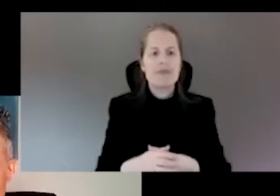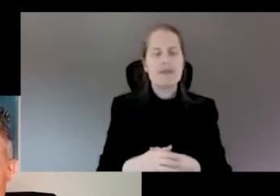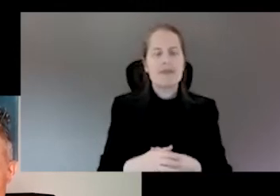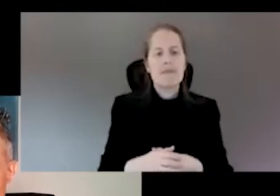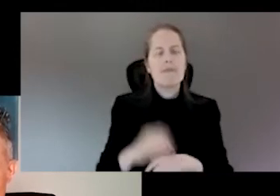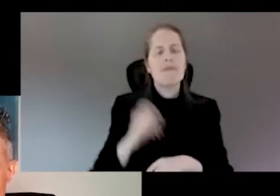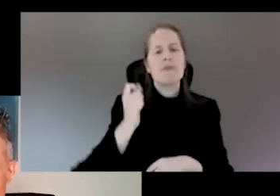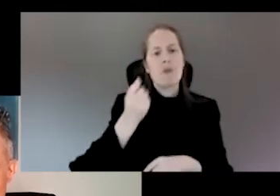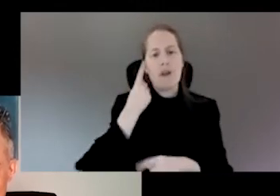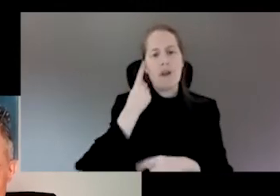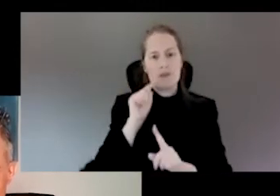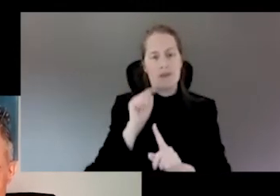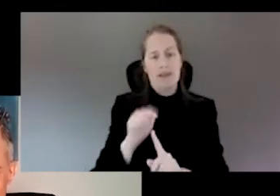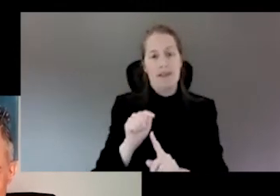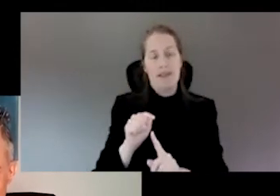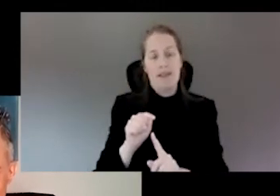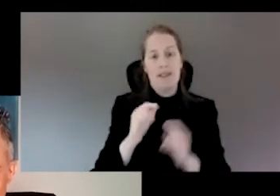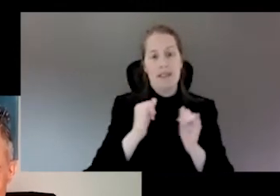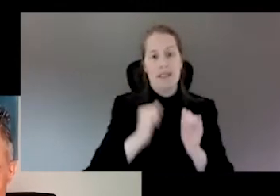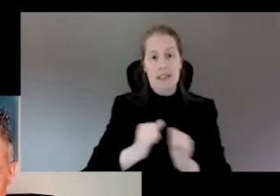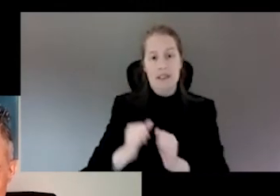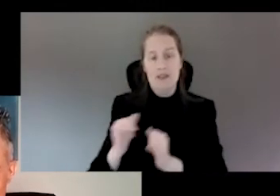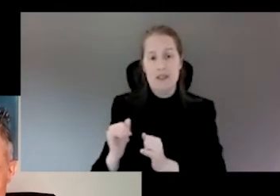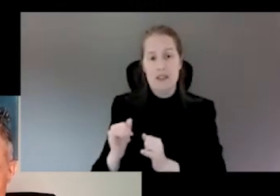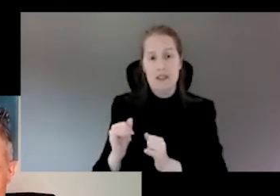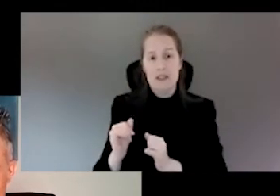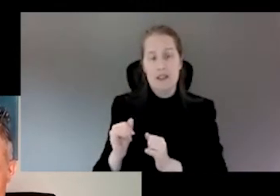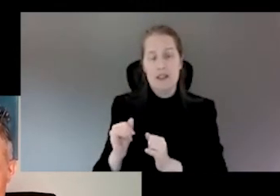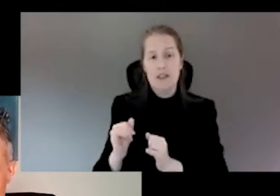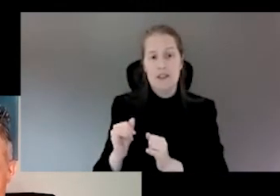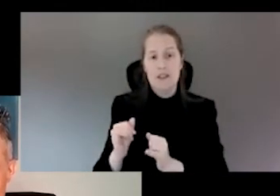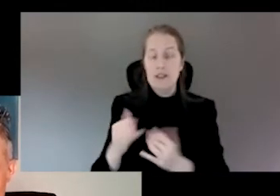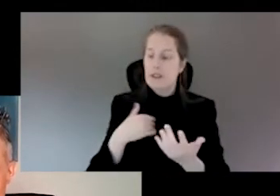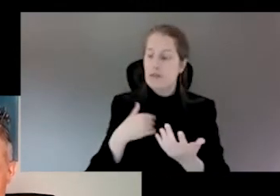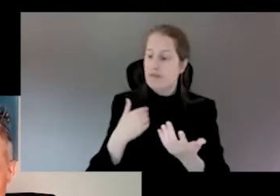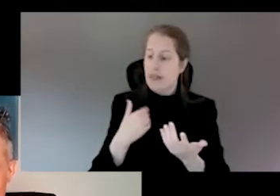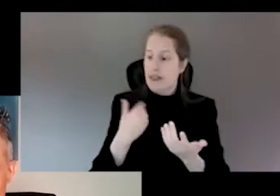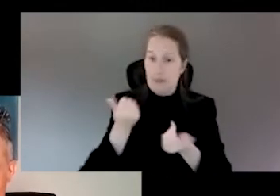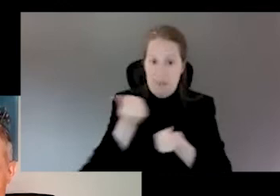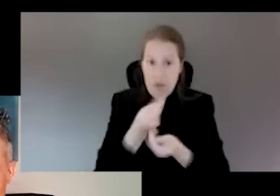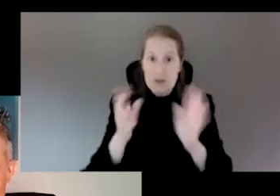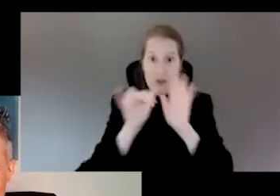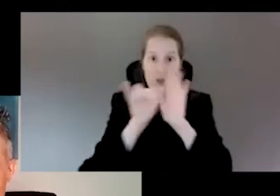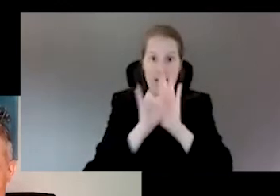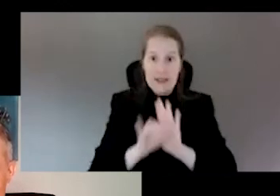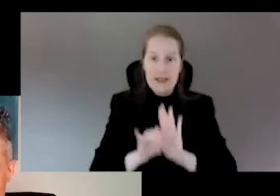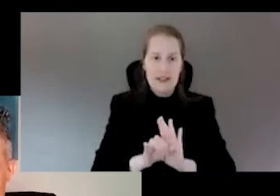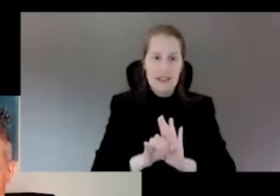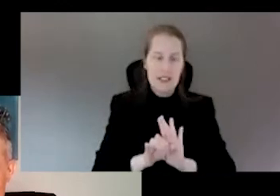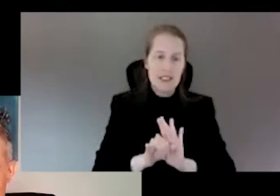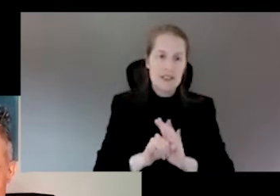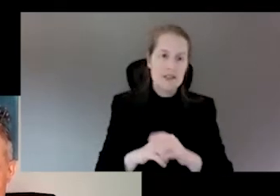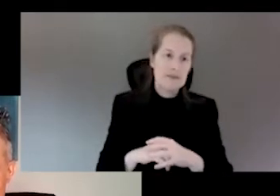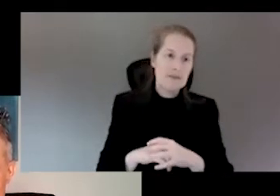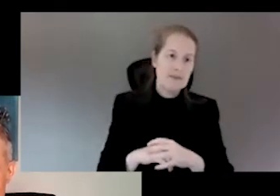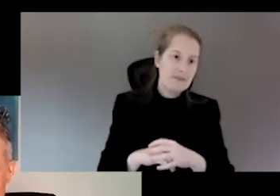you know, individuals who have multiple identities, whether they are